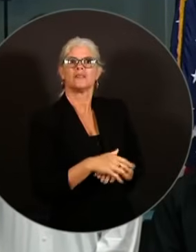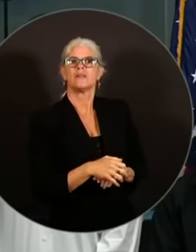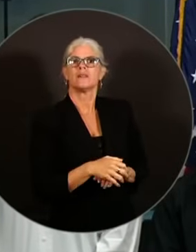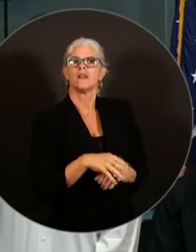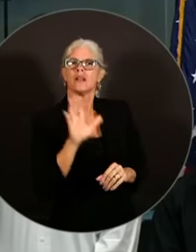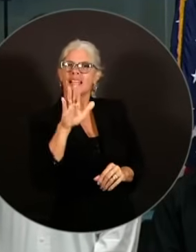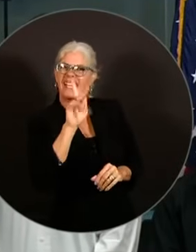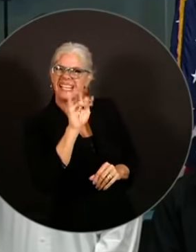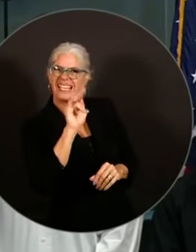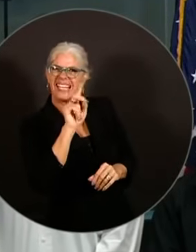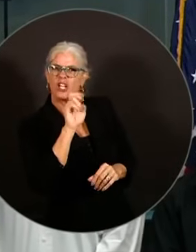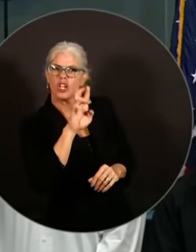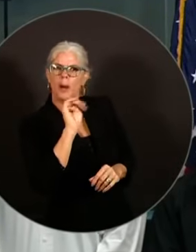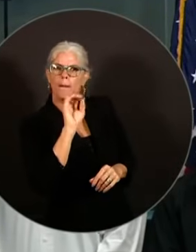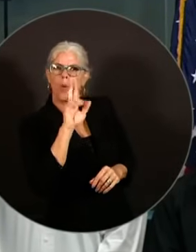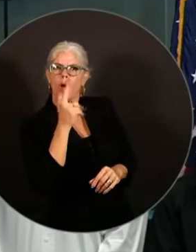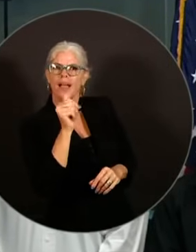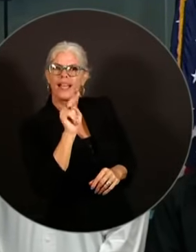pipeline system?